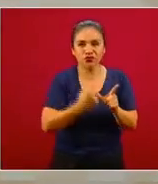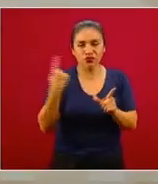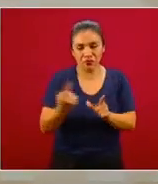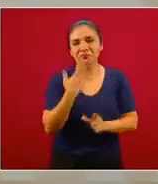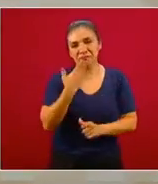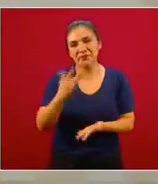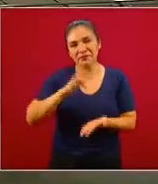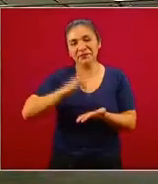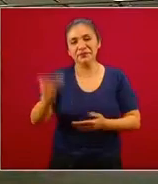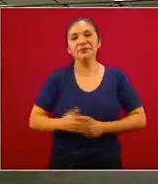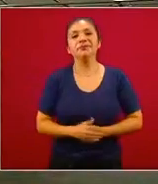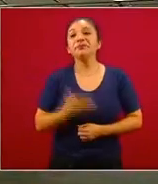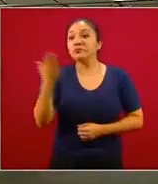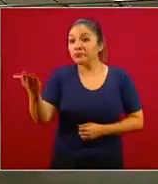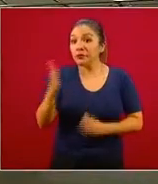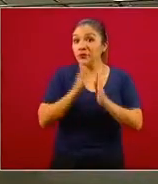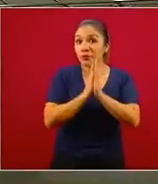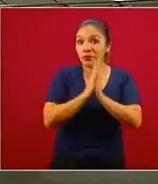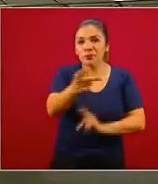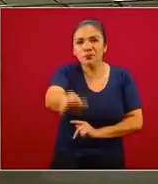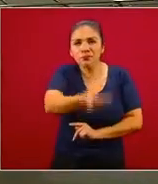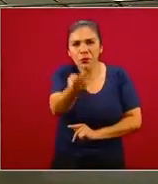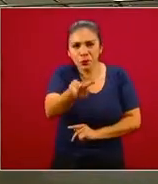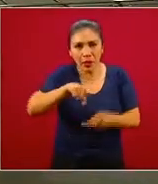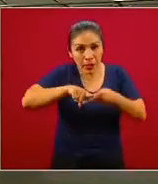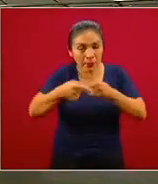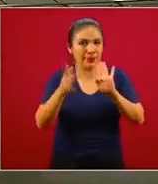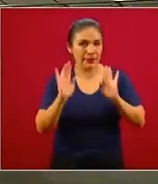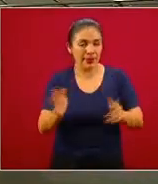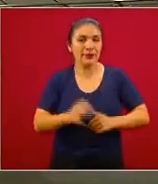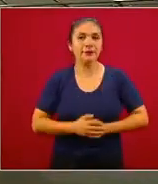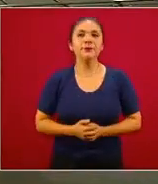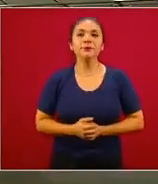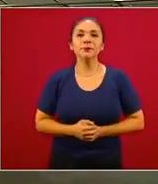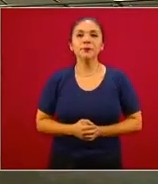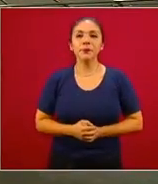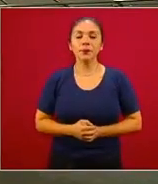Rodriguez Autodrome. Yes, you, Araceli?